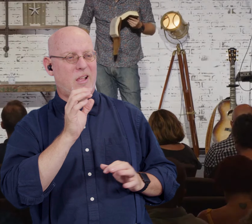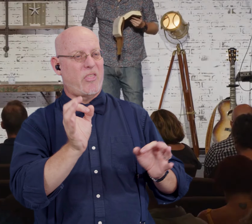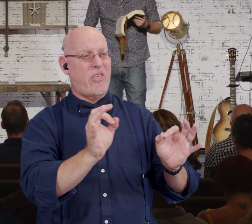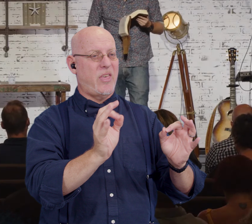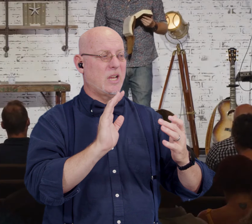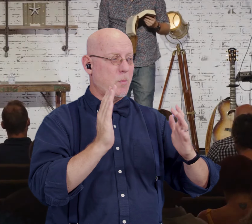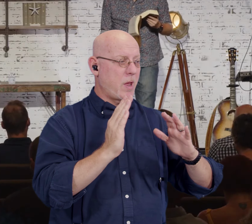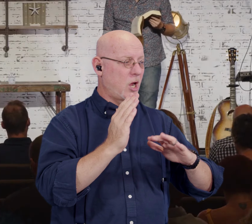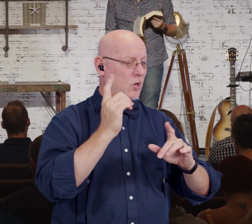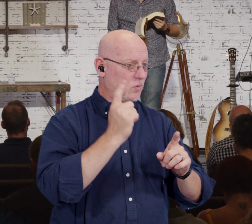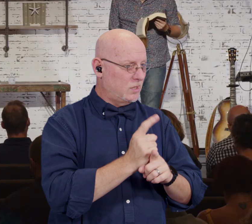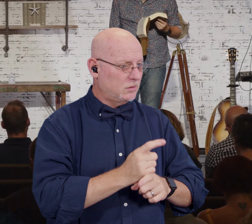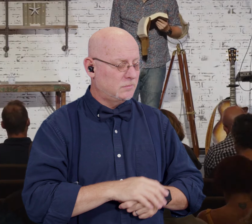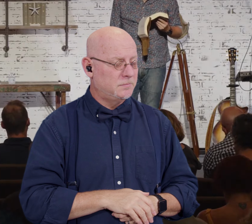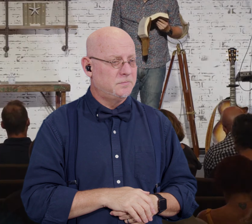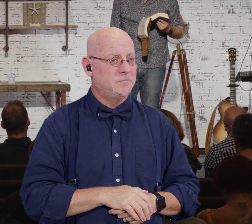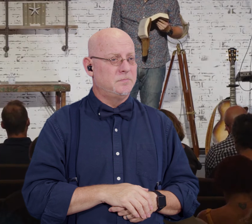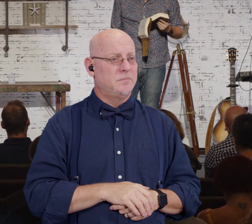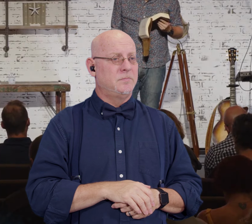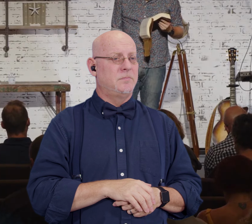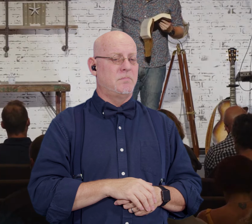as nothing in your eyes?